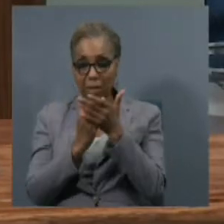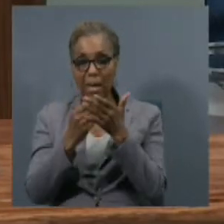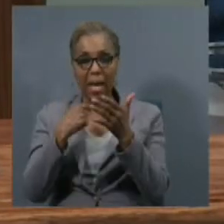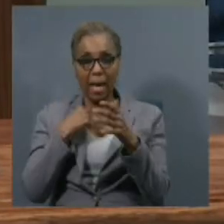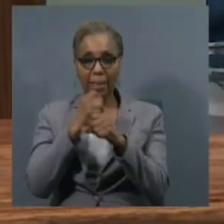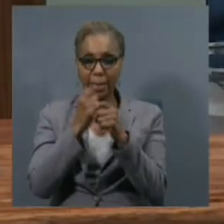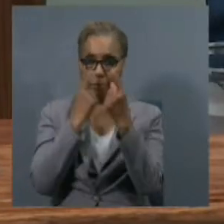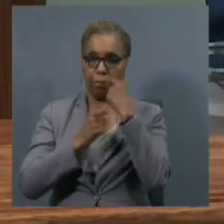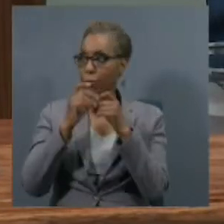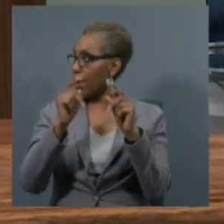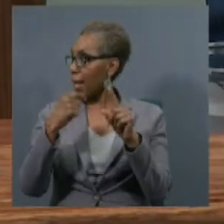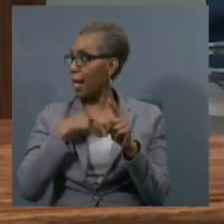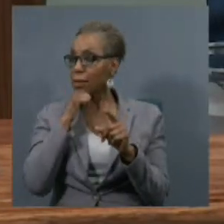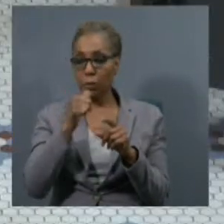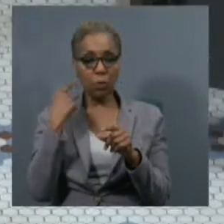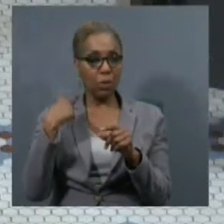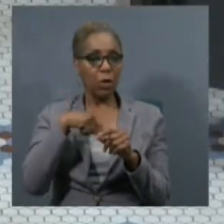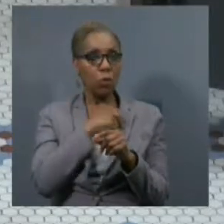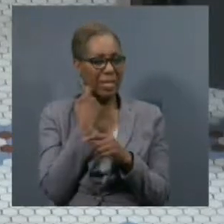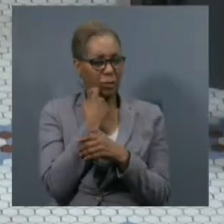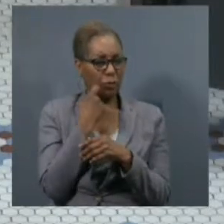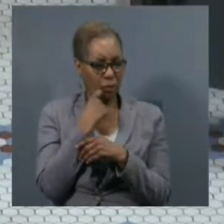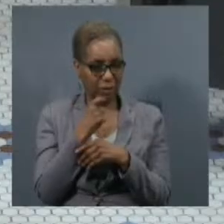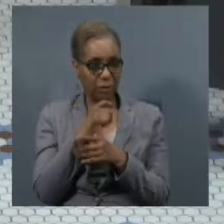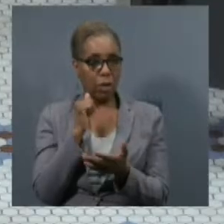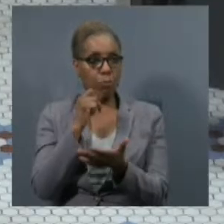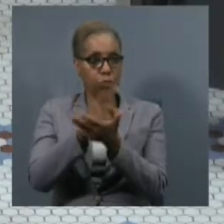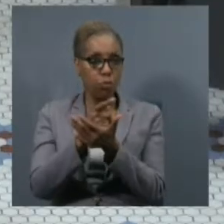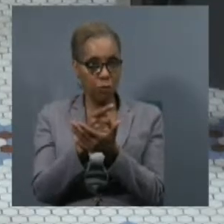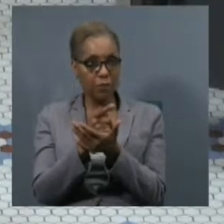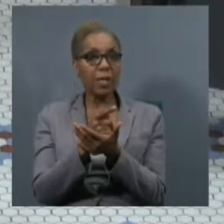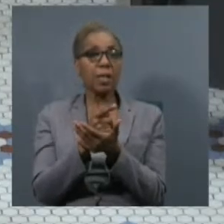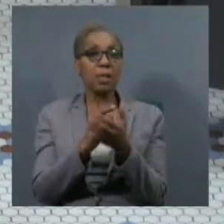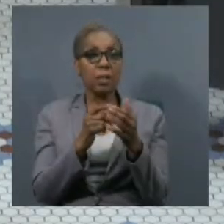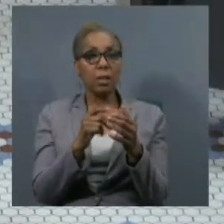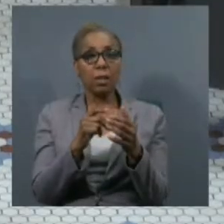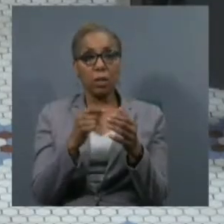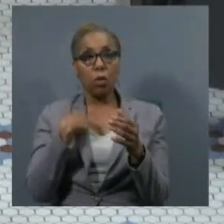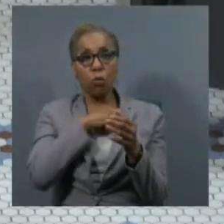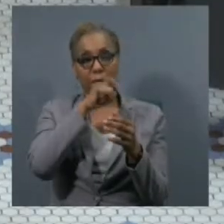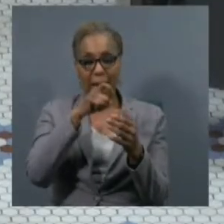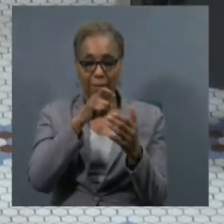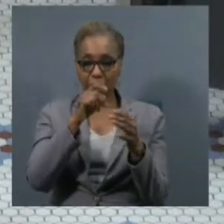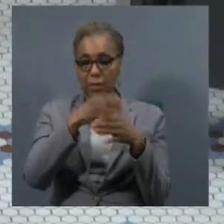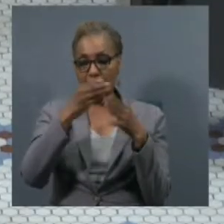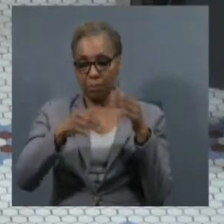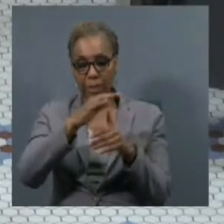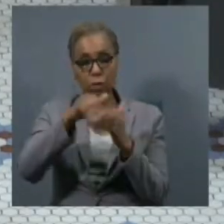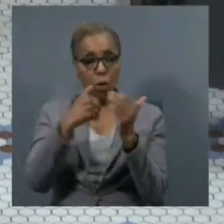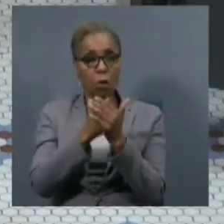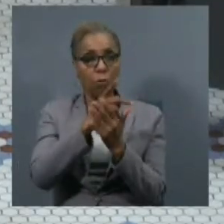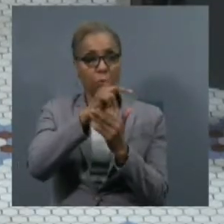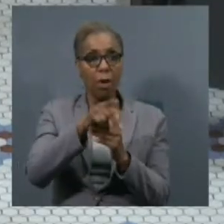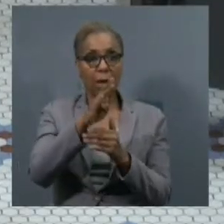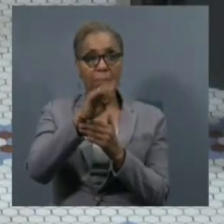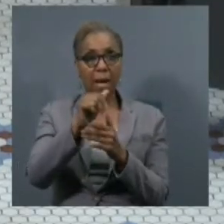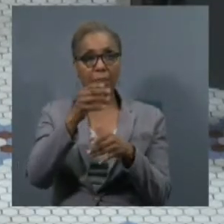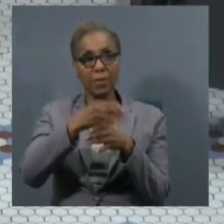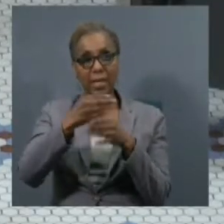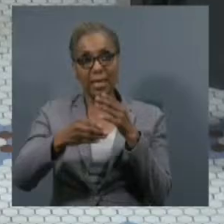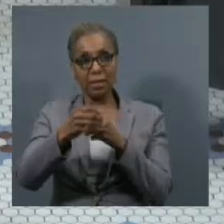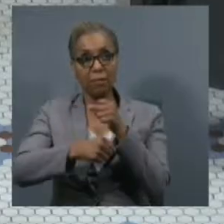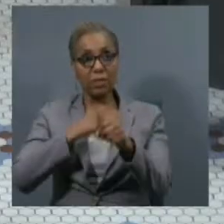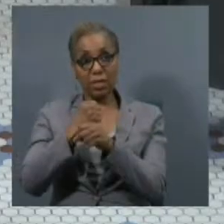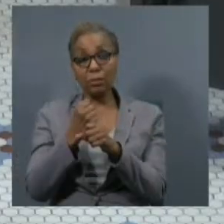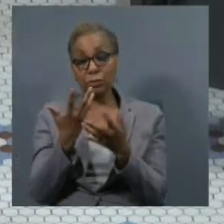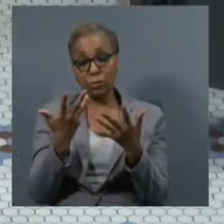I do not. We just approved the change order. We do have to finish all those projects by the end of this year, so definitely